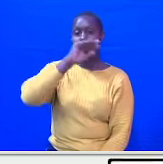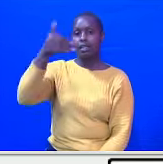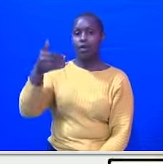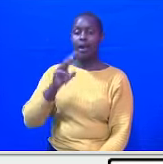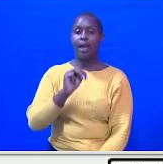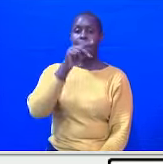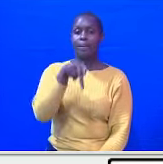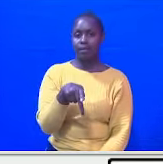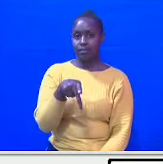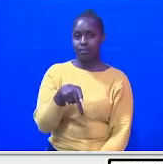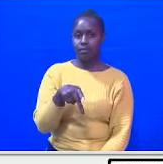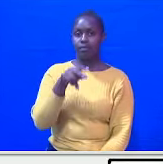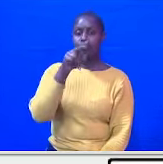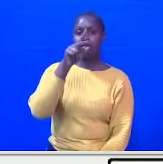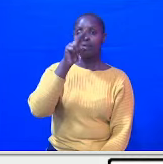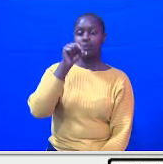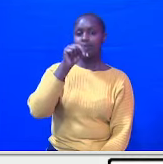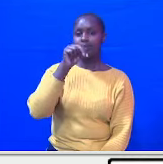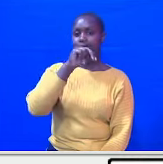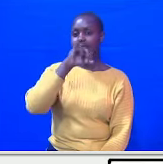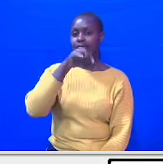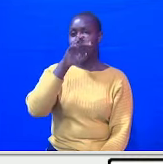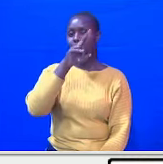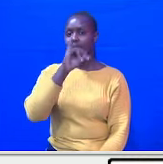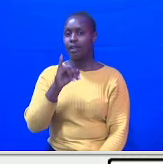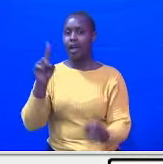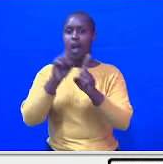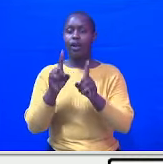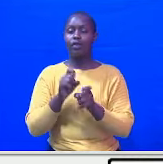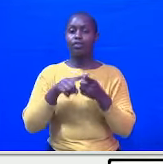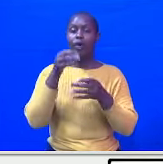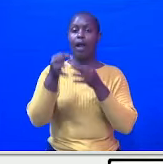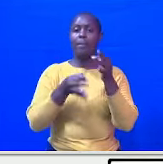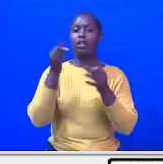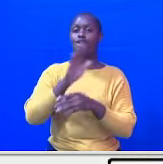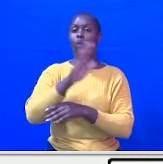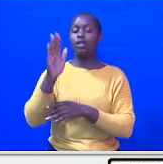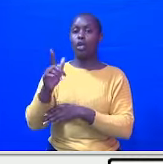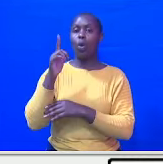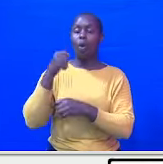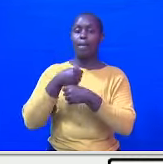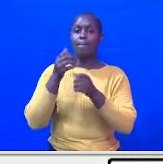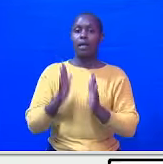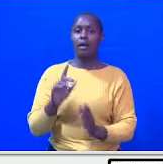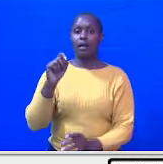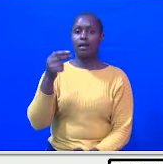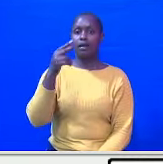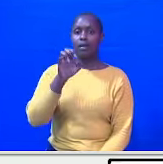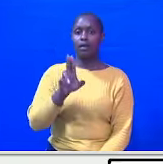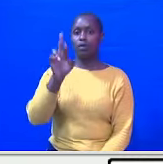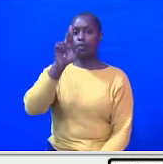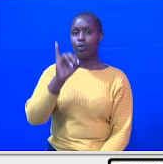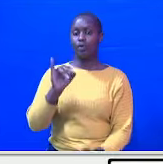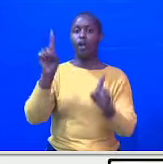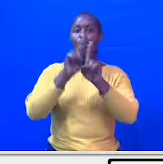of Parliament Ngunjiri Wambugu, ex-Embakasi West lawmaker George Theuri, as well as Pius